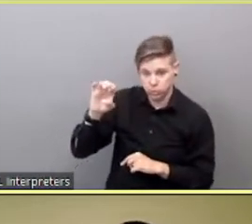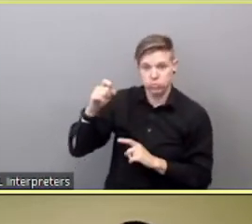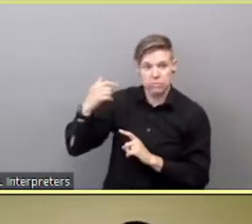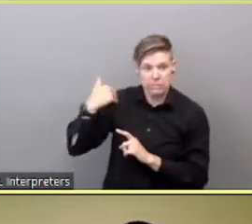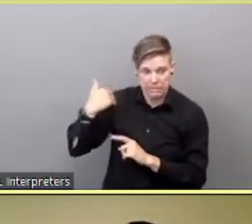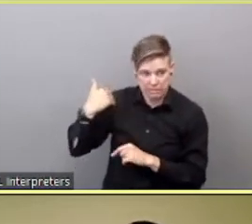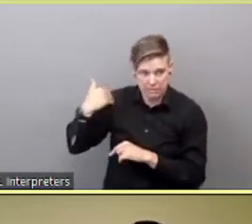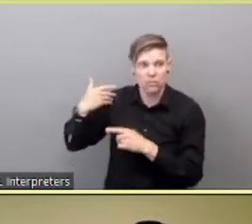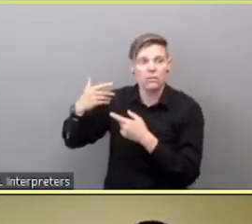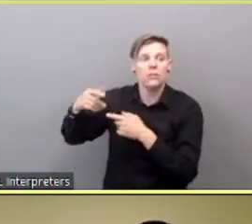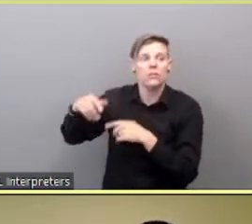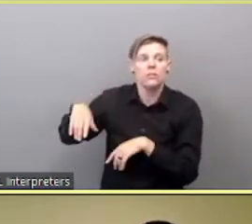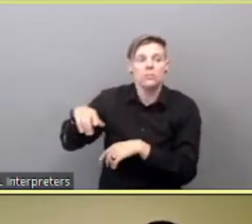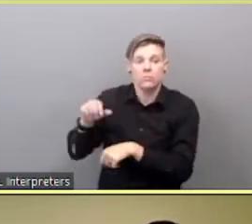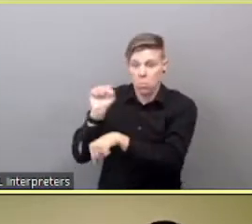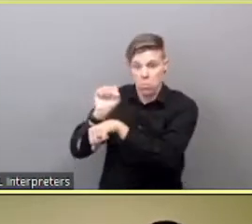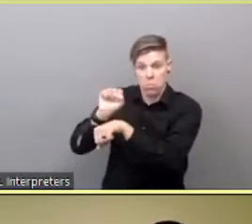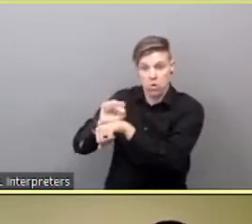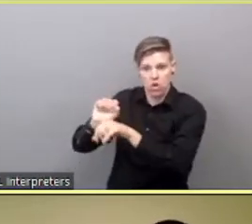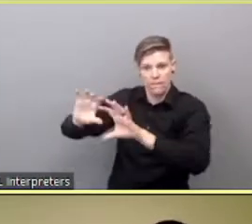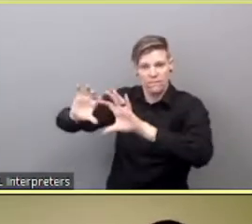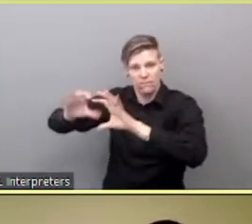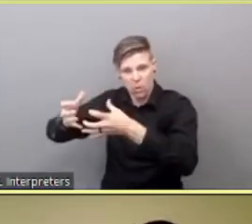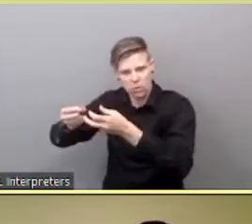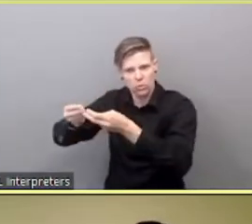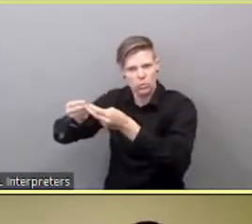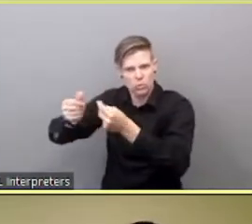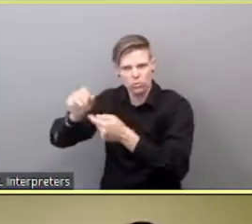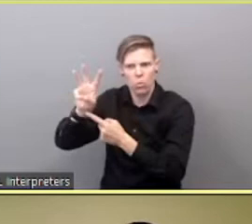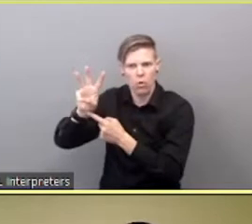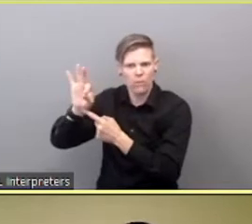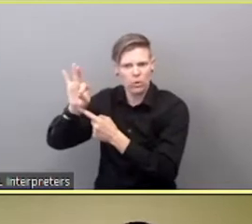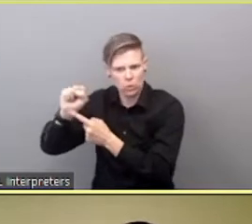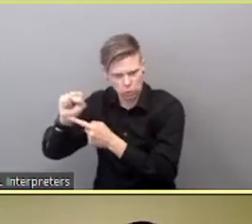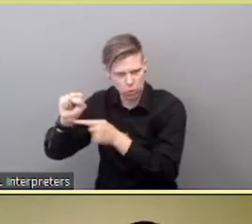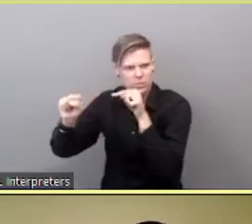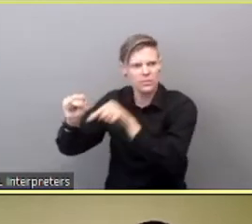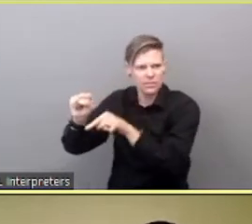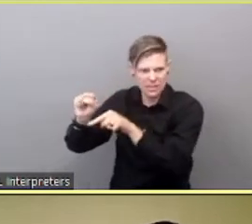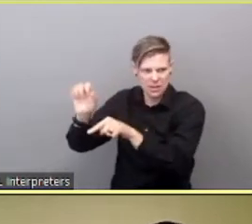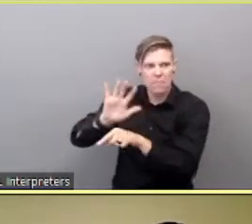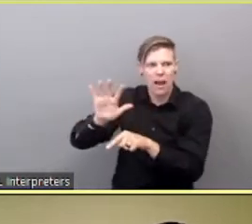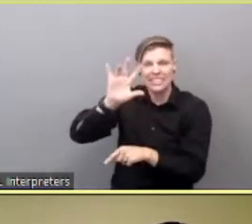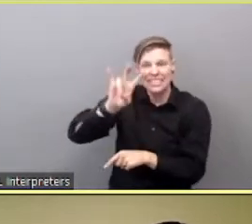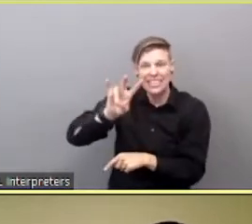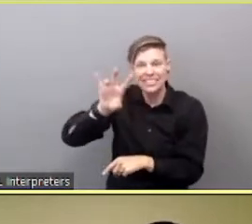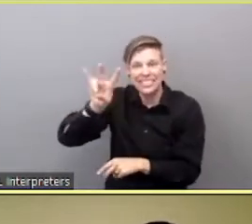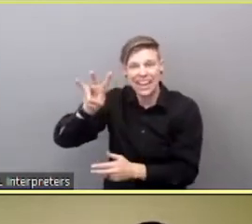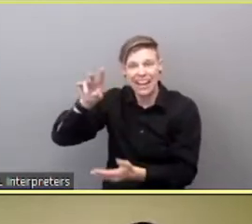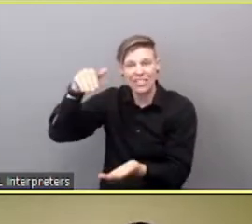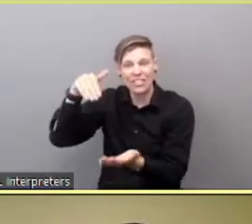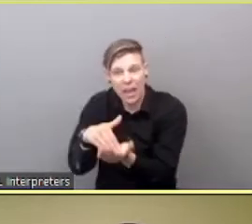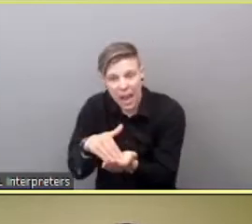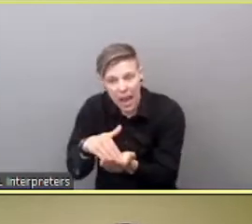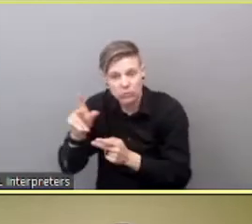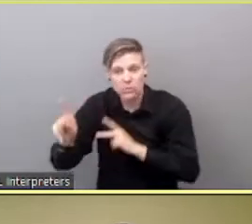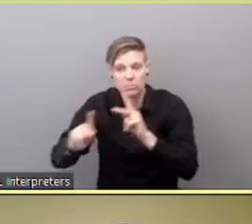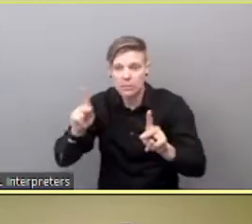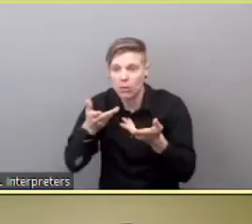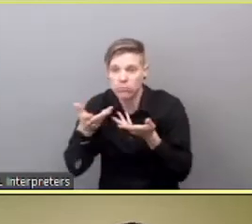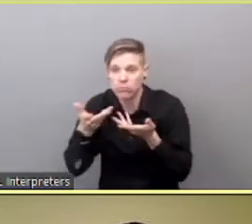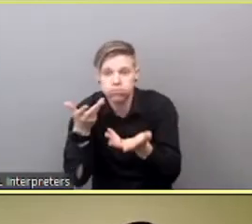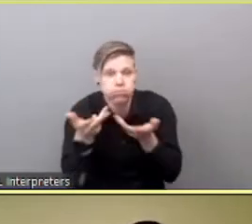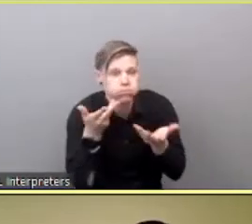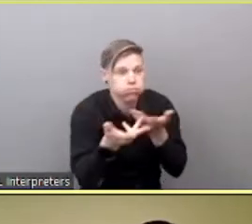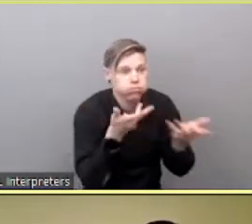Solutions was paying about more than 77,000 claimants on multiple programs.